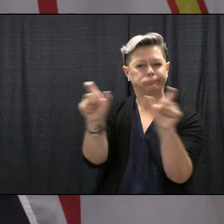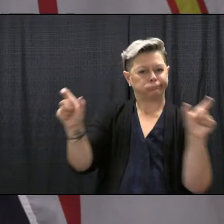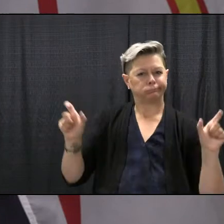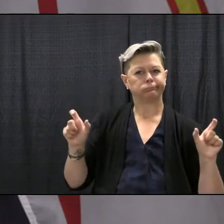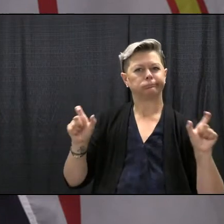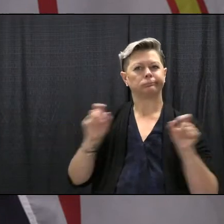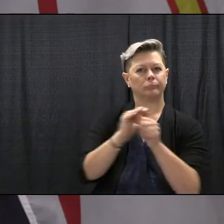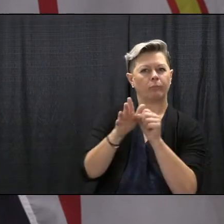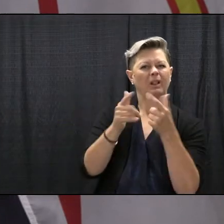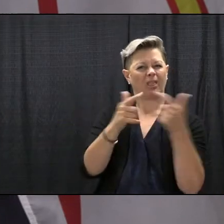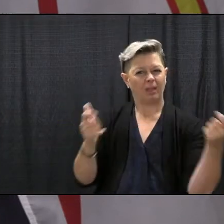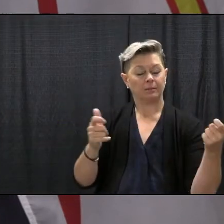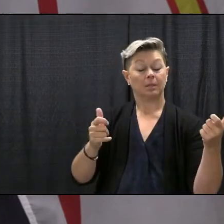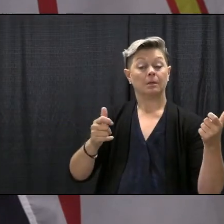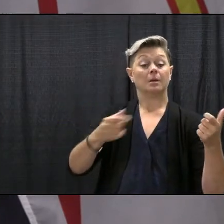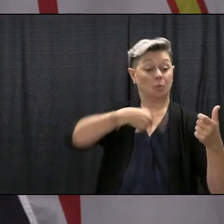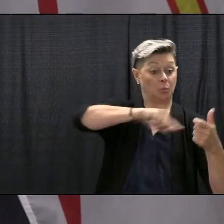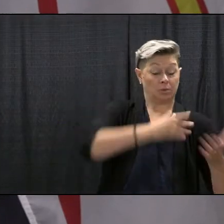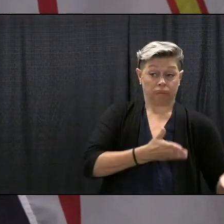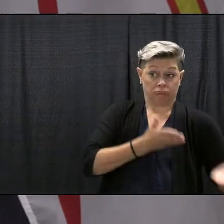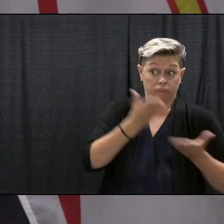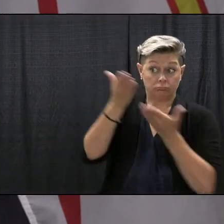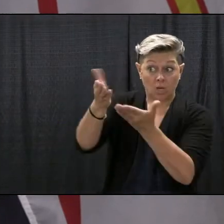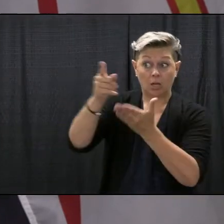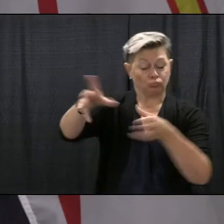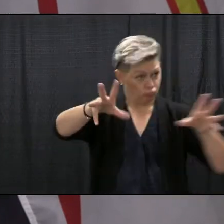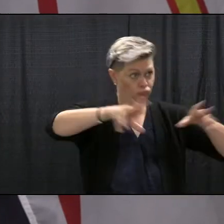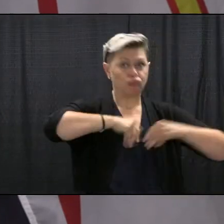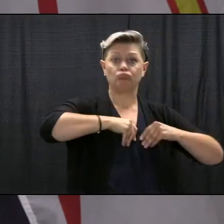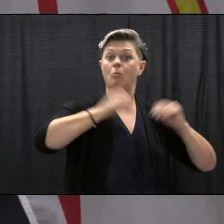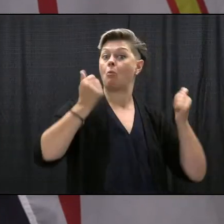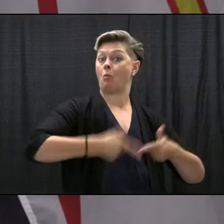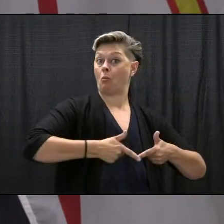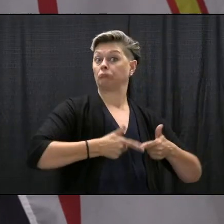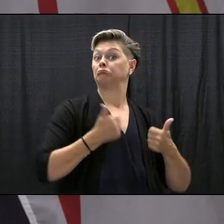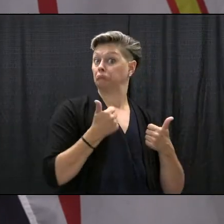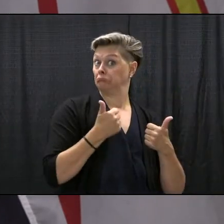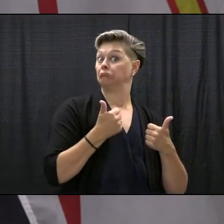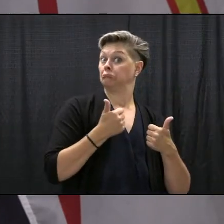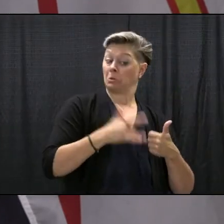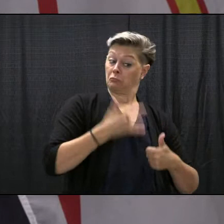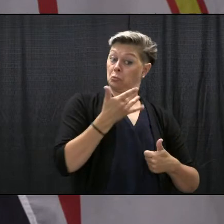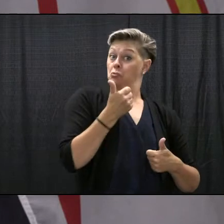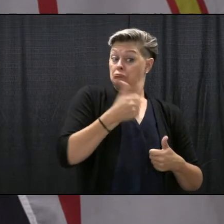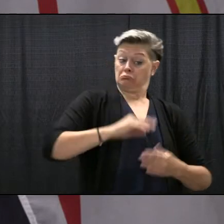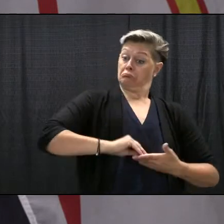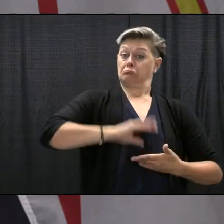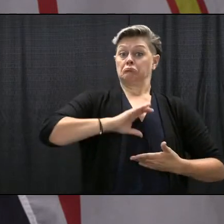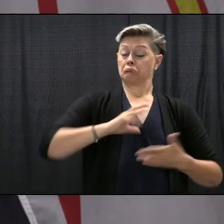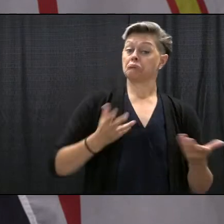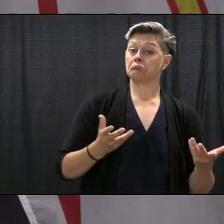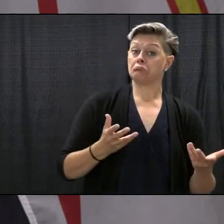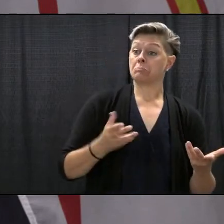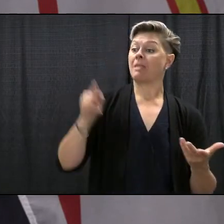quite open to our suggestions, so that's all very reassuring. They are actually,